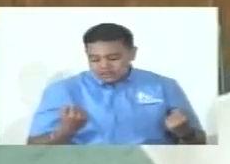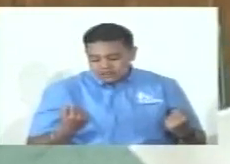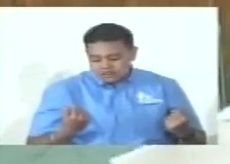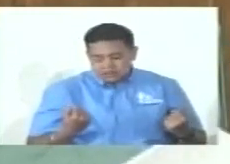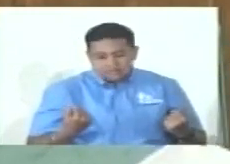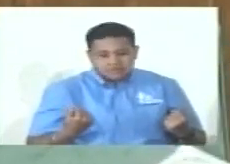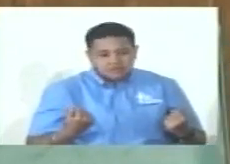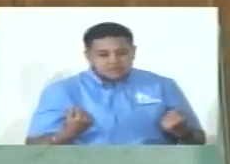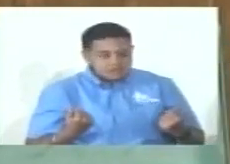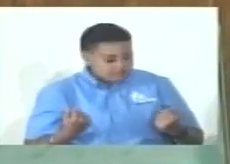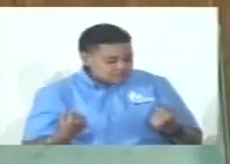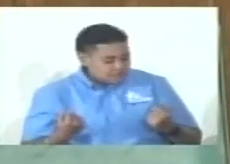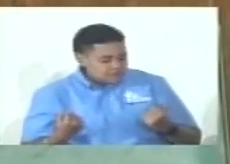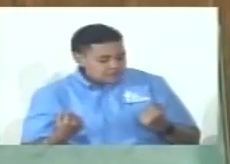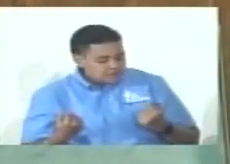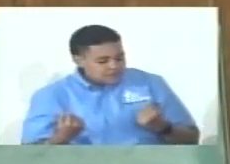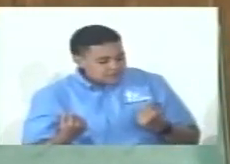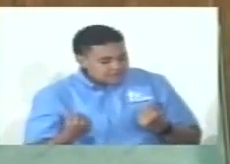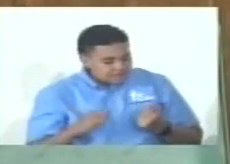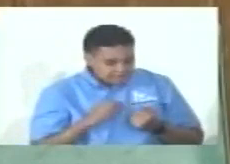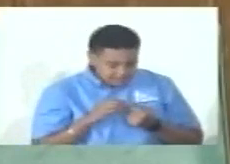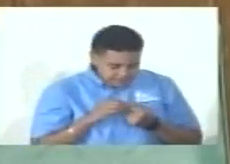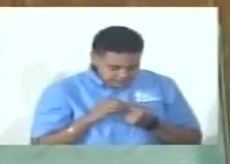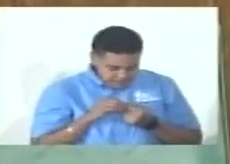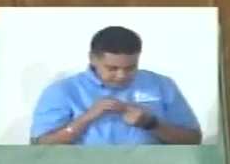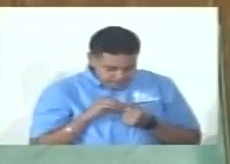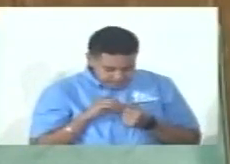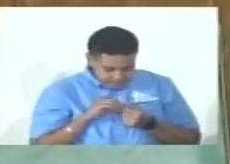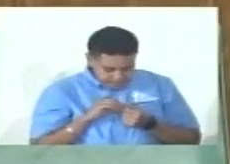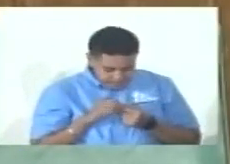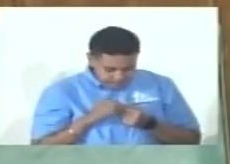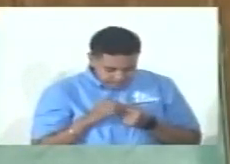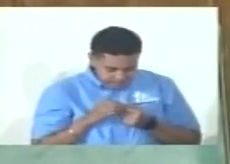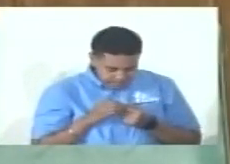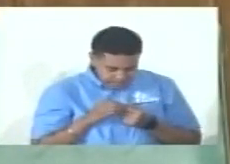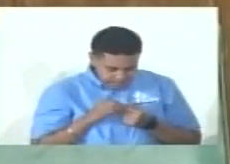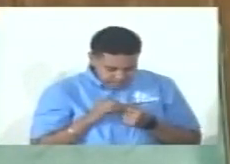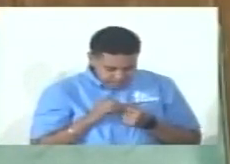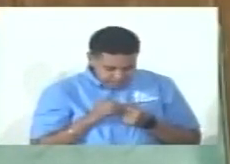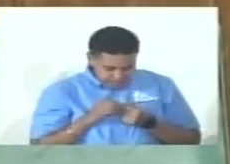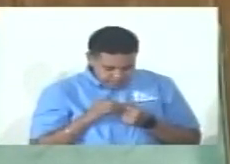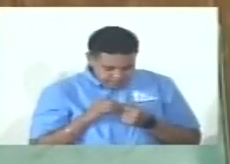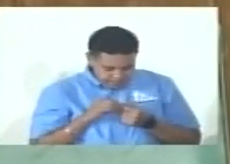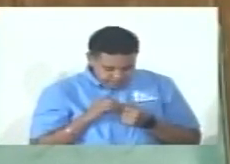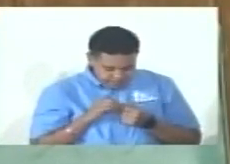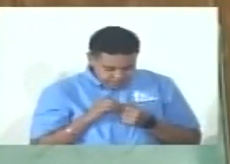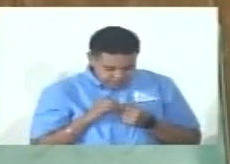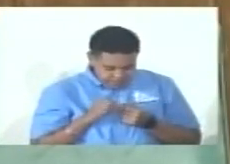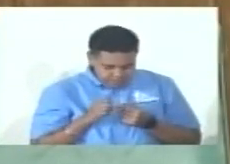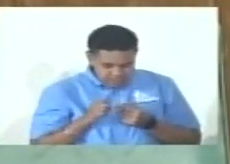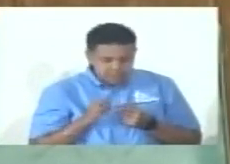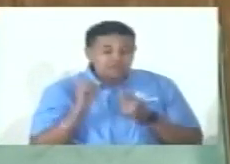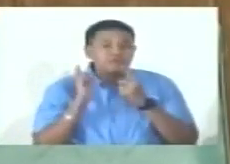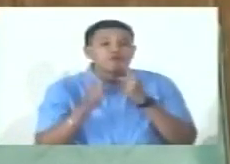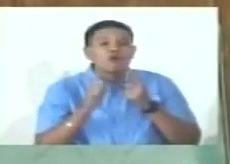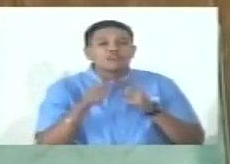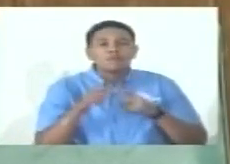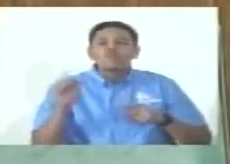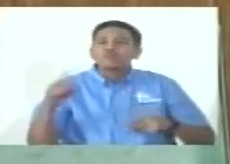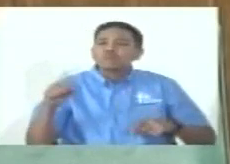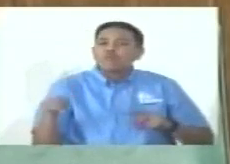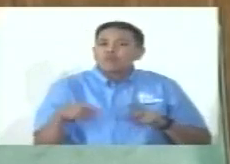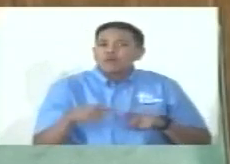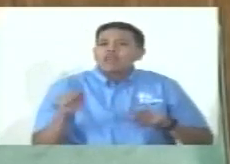Point I make about consent, when do you consent? I've seen too many people in the